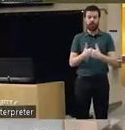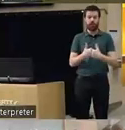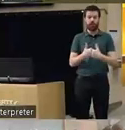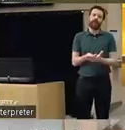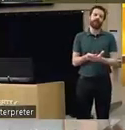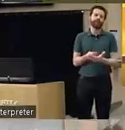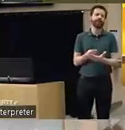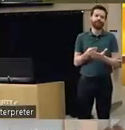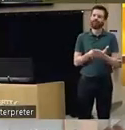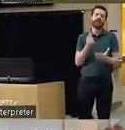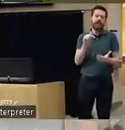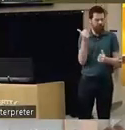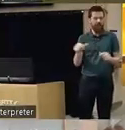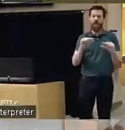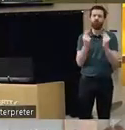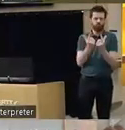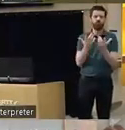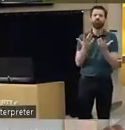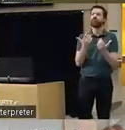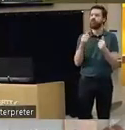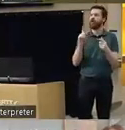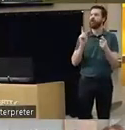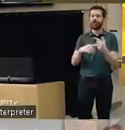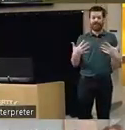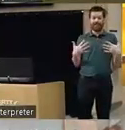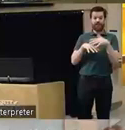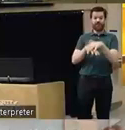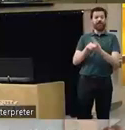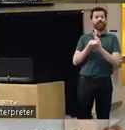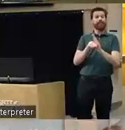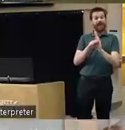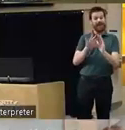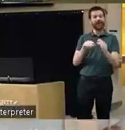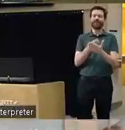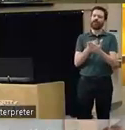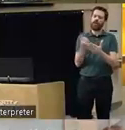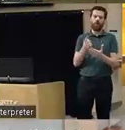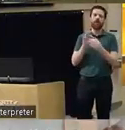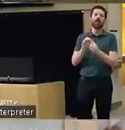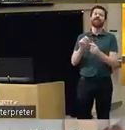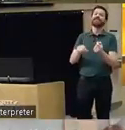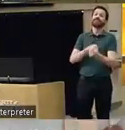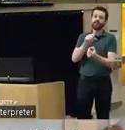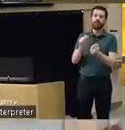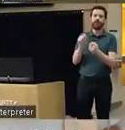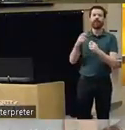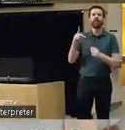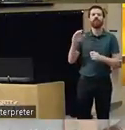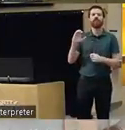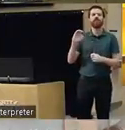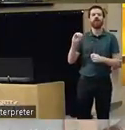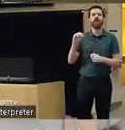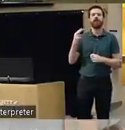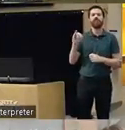think is what any group trying to do any integrated model will find, particularly with the PCMHI extension group. I think some of